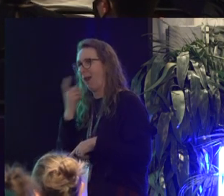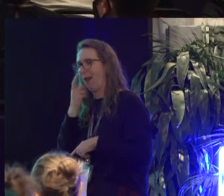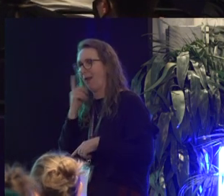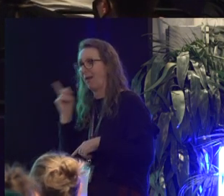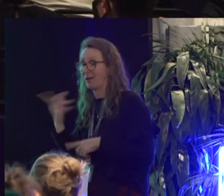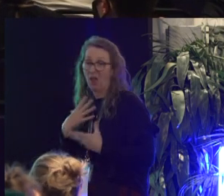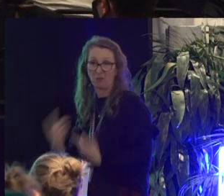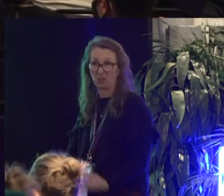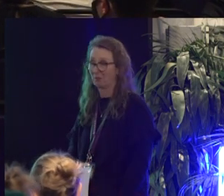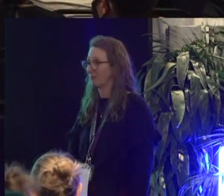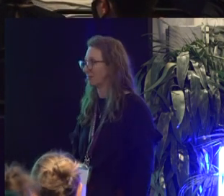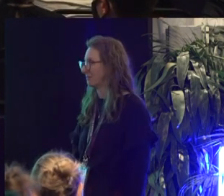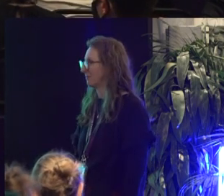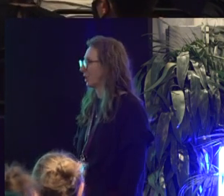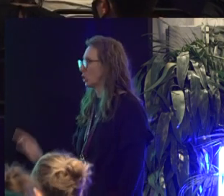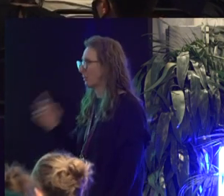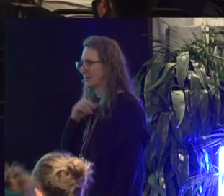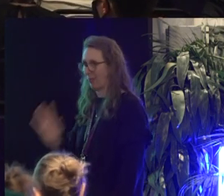but it's up to you.